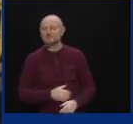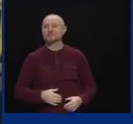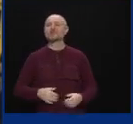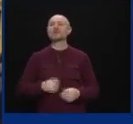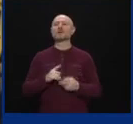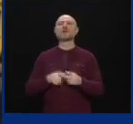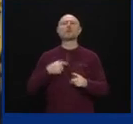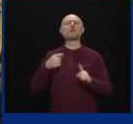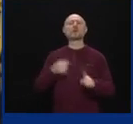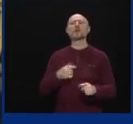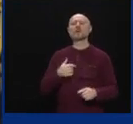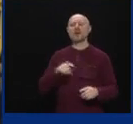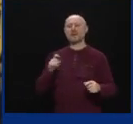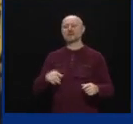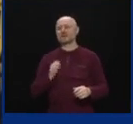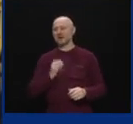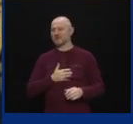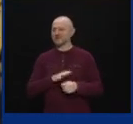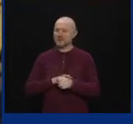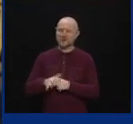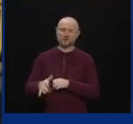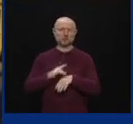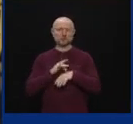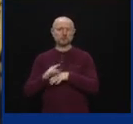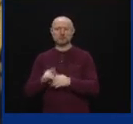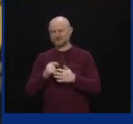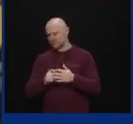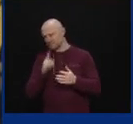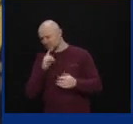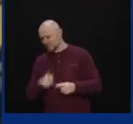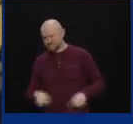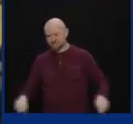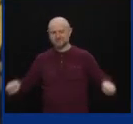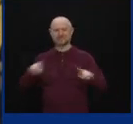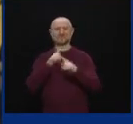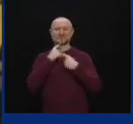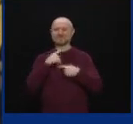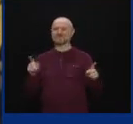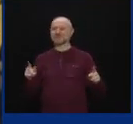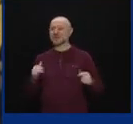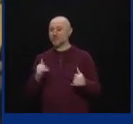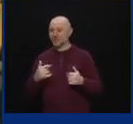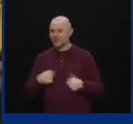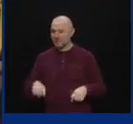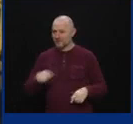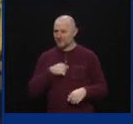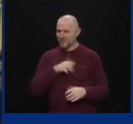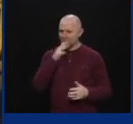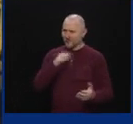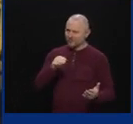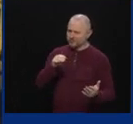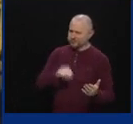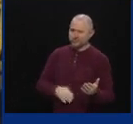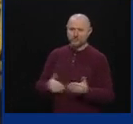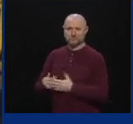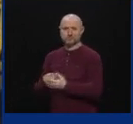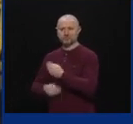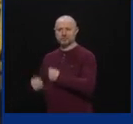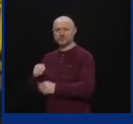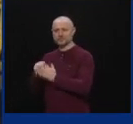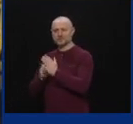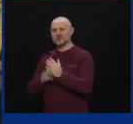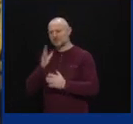to do what was right. I will make sure of that, putting together my budget as we speak. This is a statement of our commitments here in the state of New